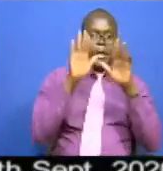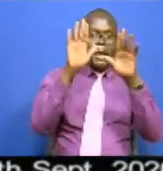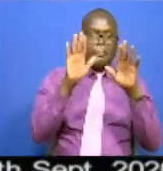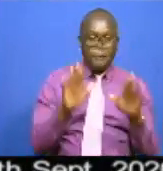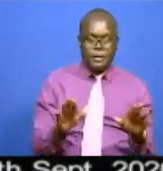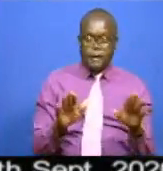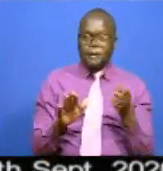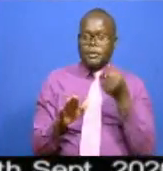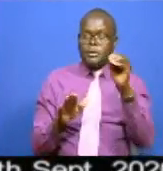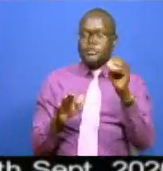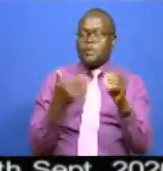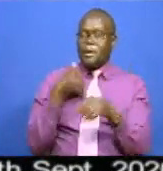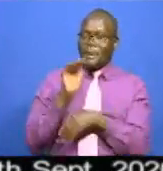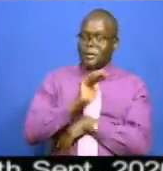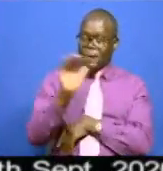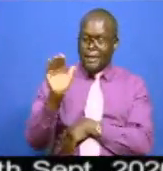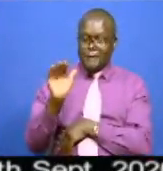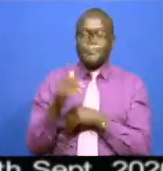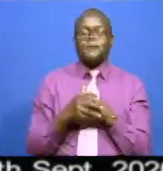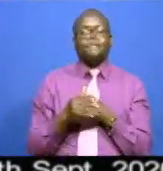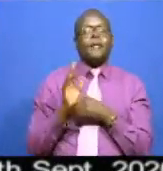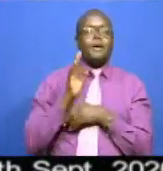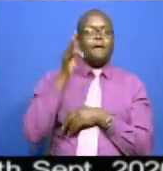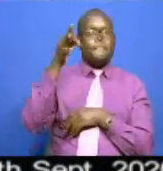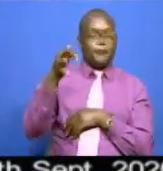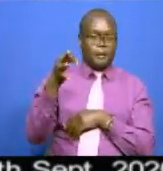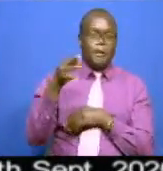And therefore, I would like to urge that in future